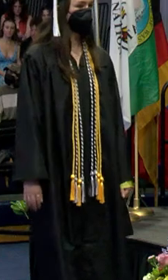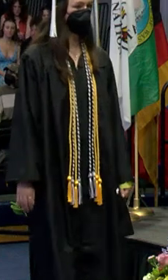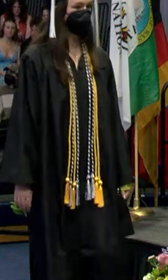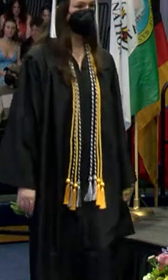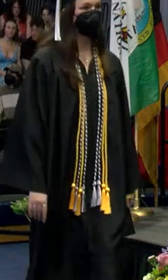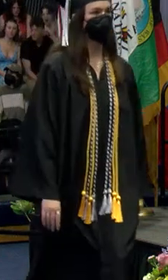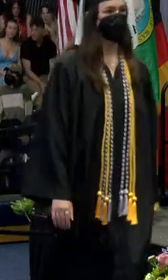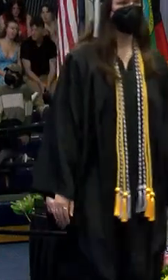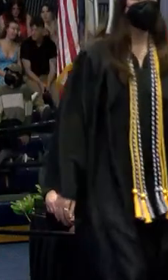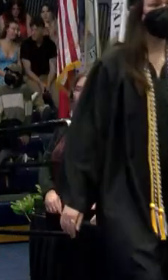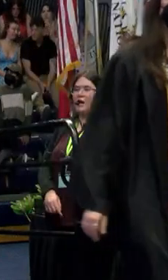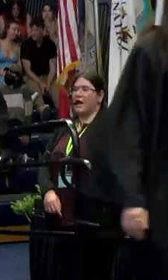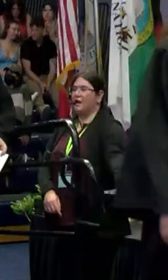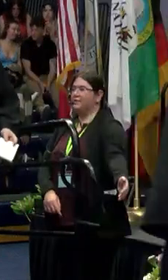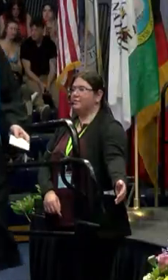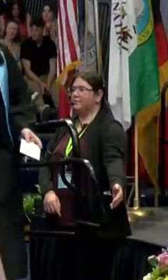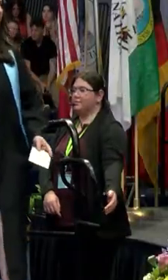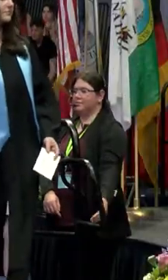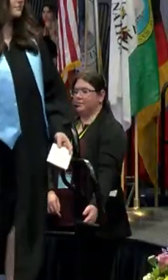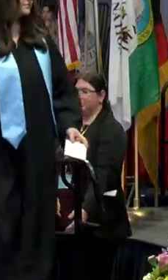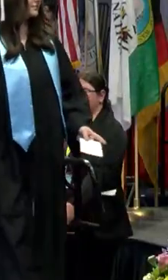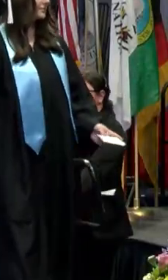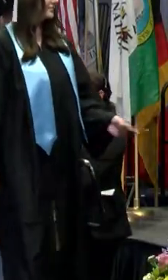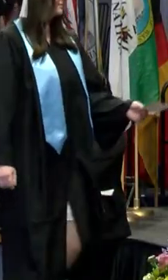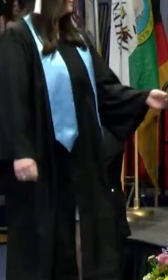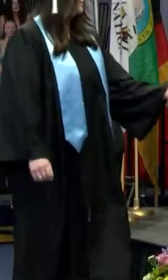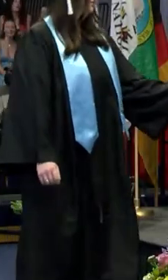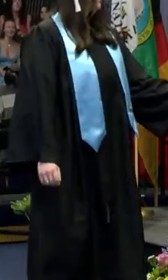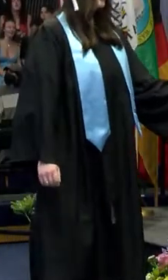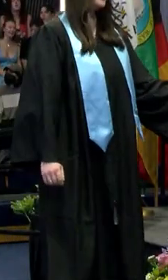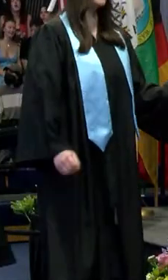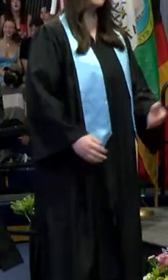Rachel Pyre Nelson. Magna cum laude.